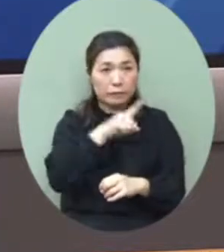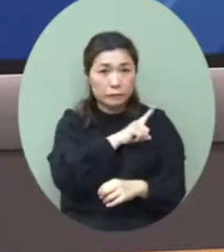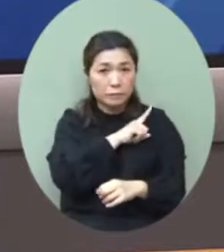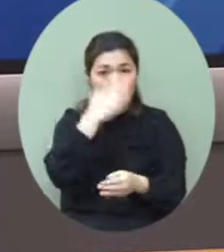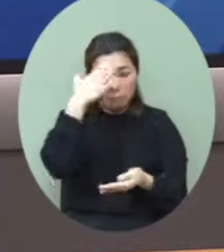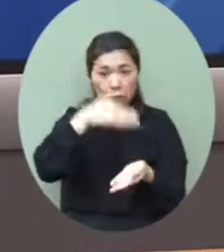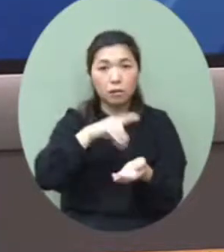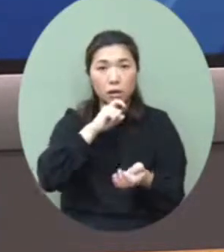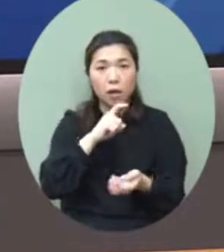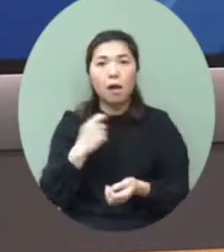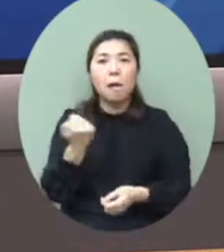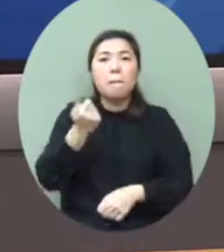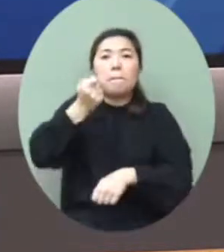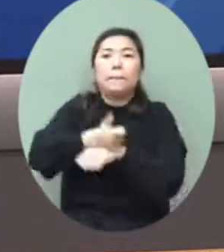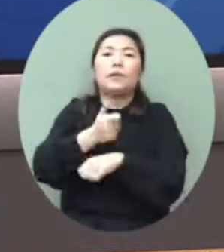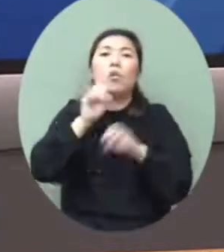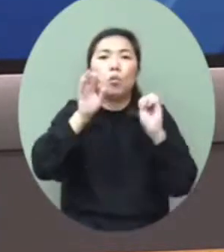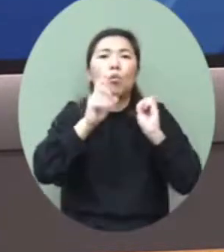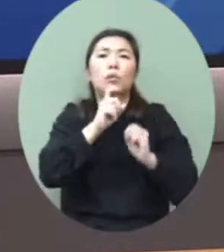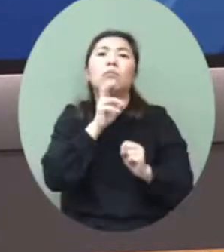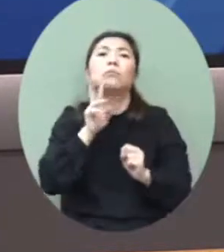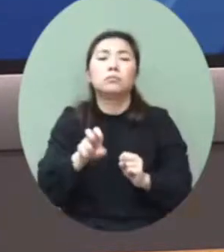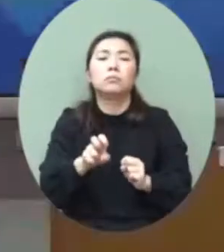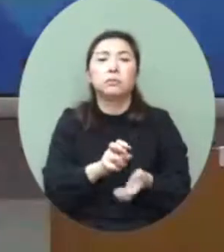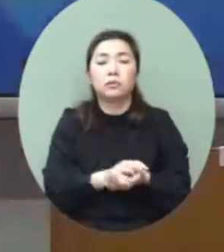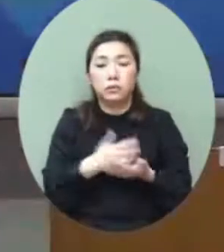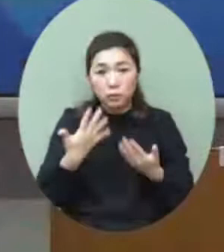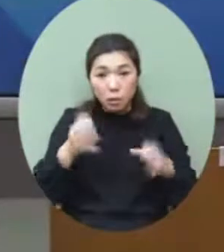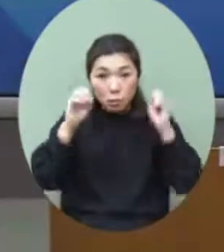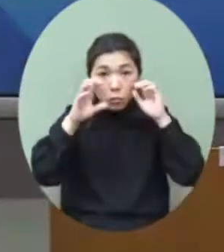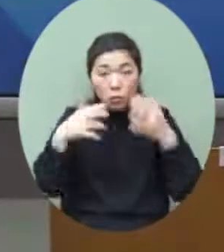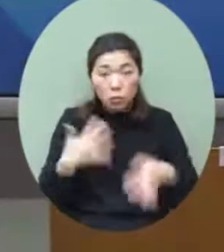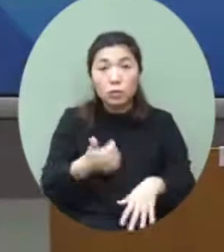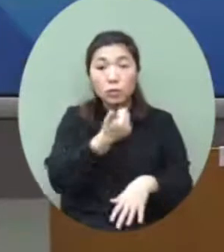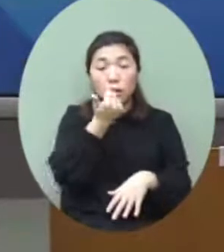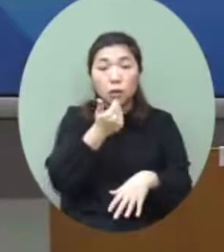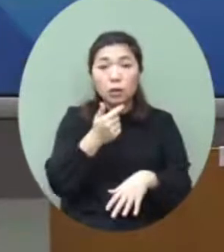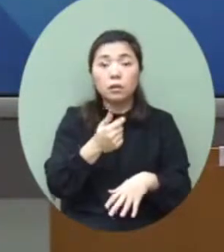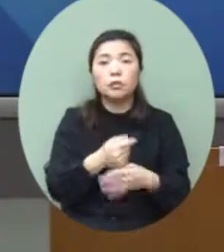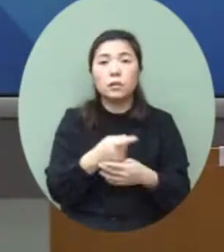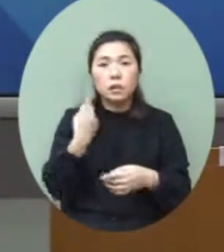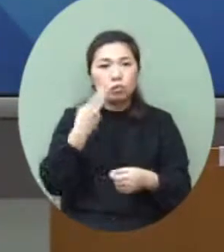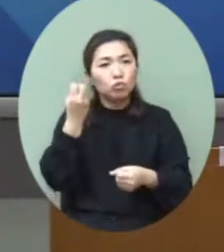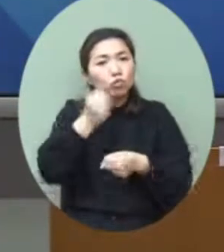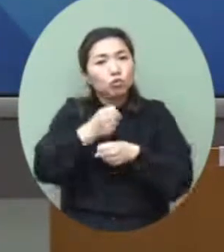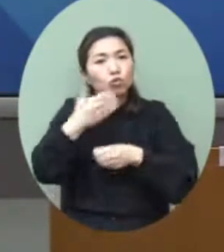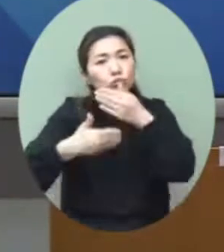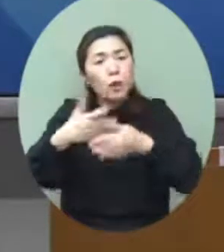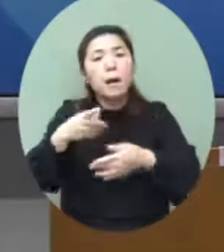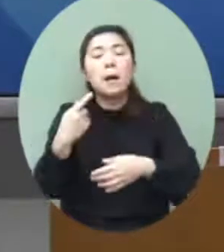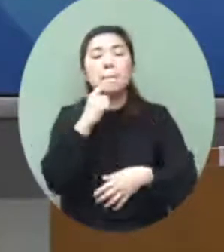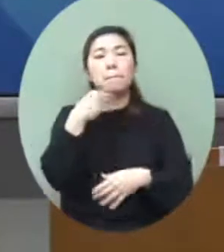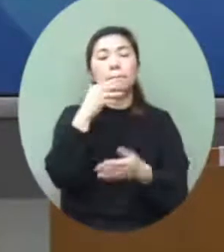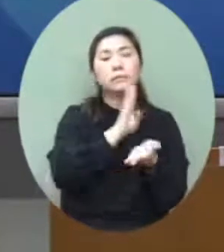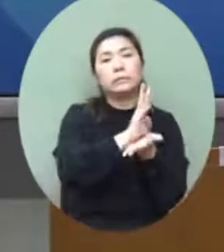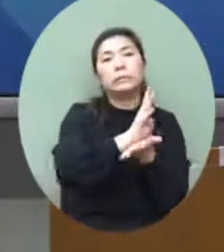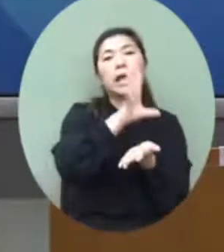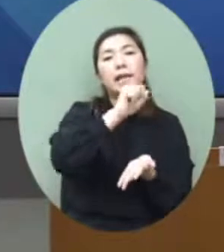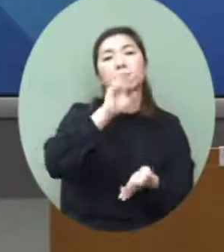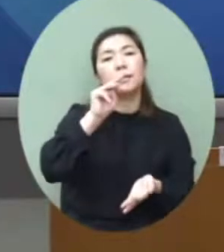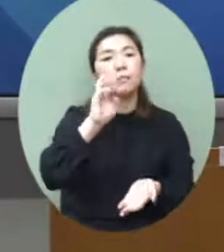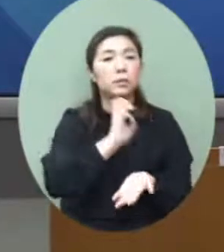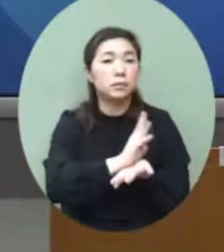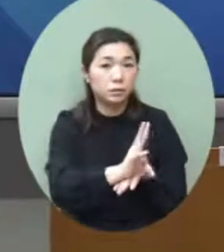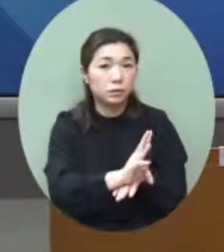we saw that people who tested positive would declare their cases almost immediately,